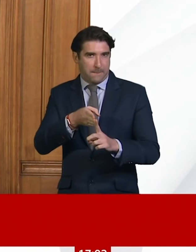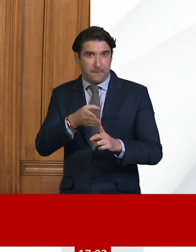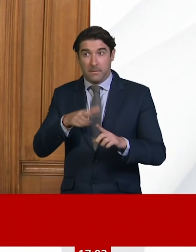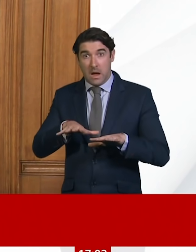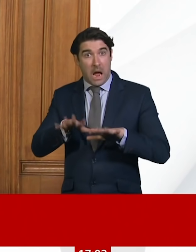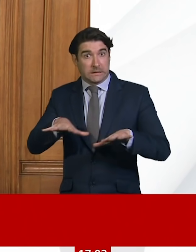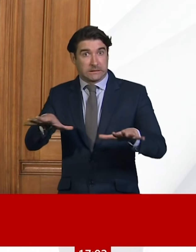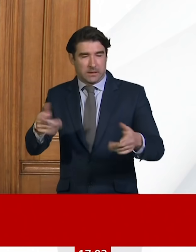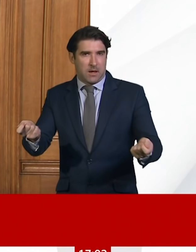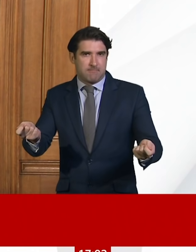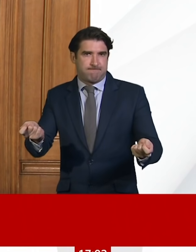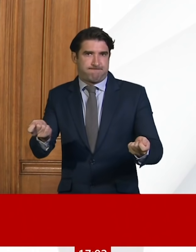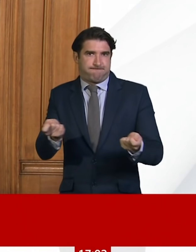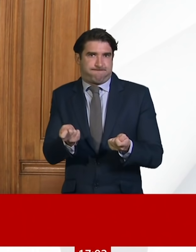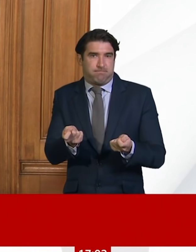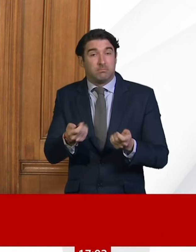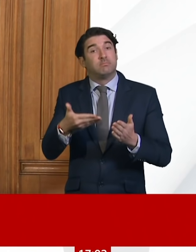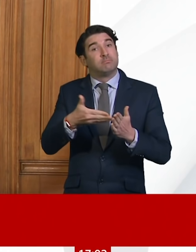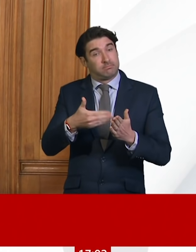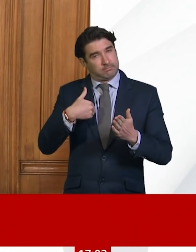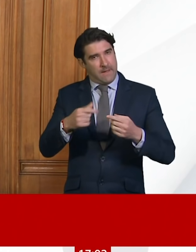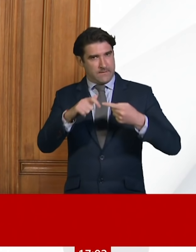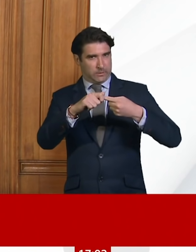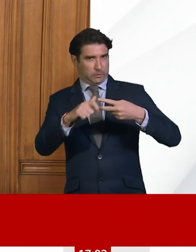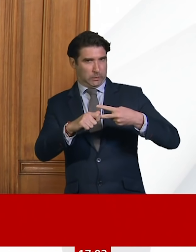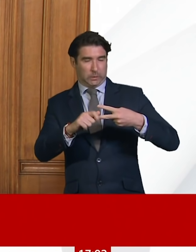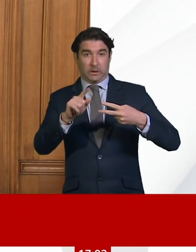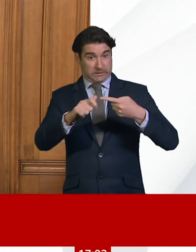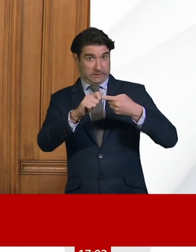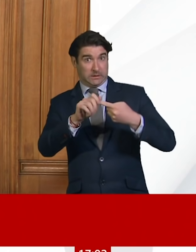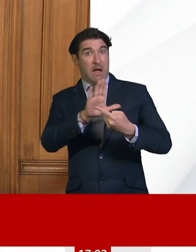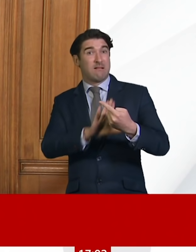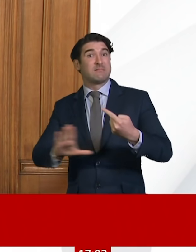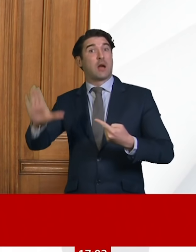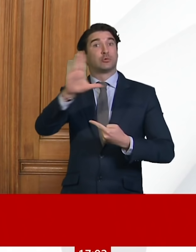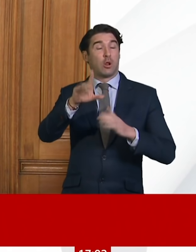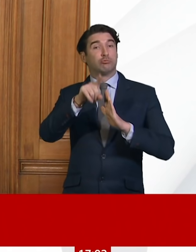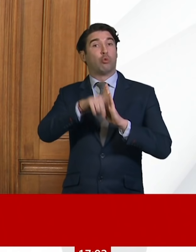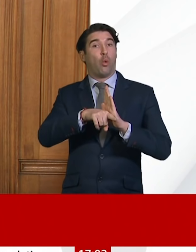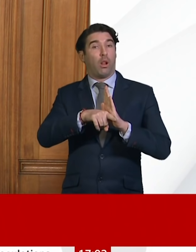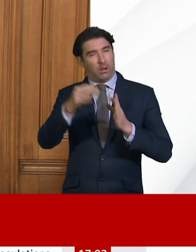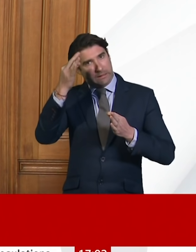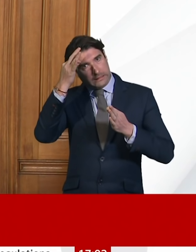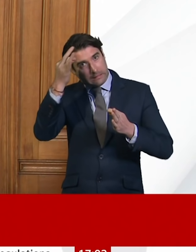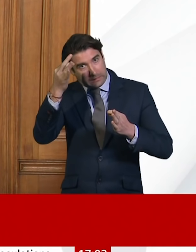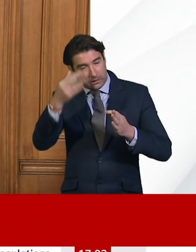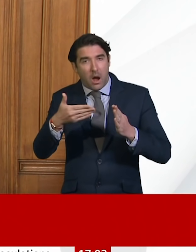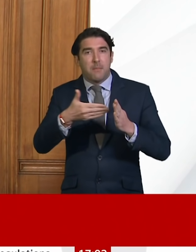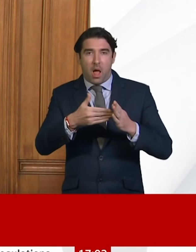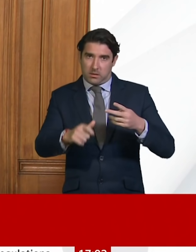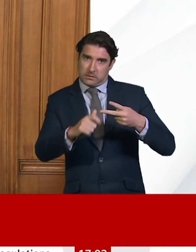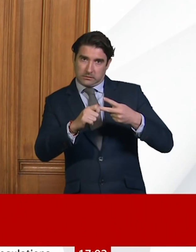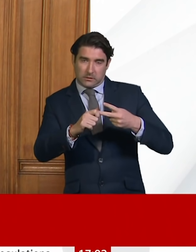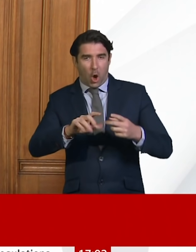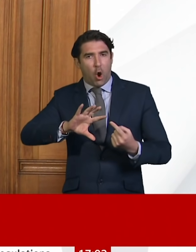local lockdowns in areas where the disease has been flaring up. And I want to say I know how tough it is and has been